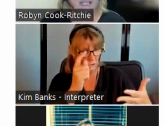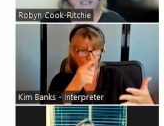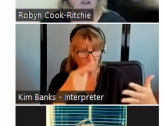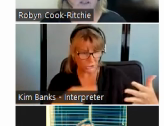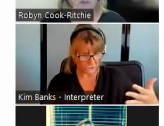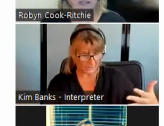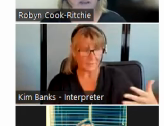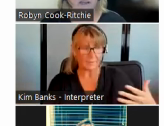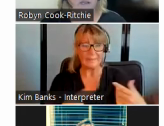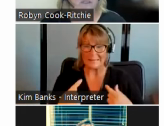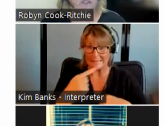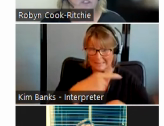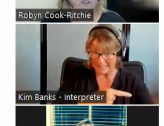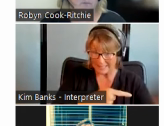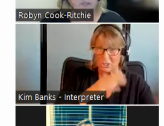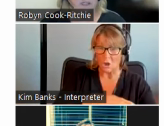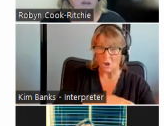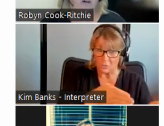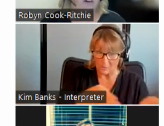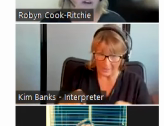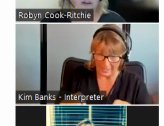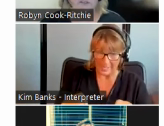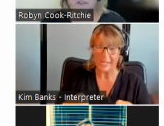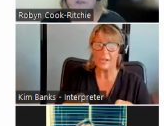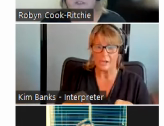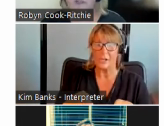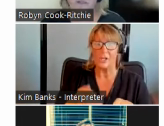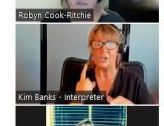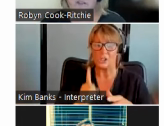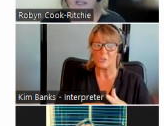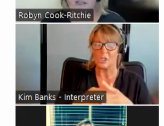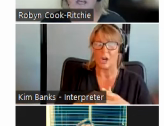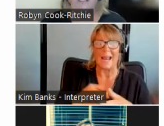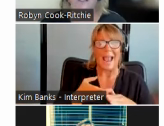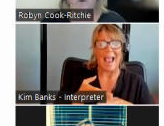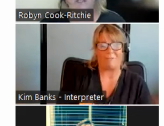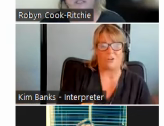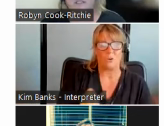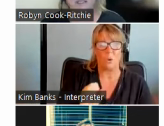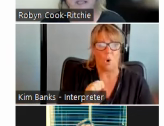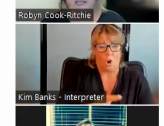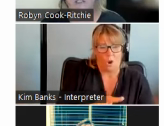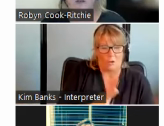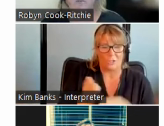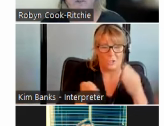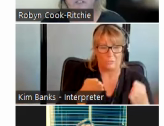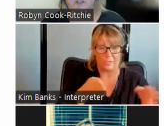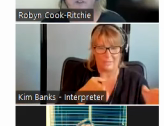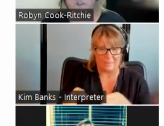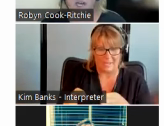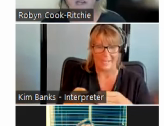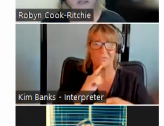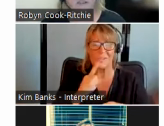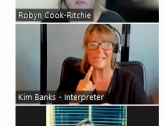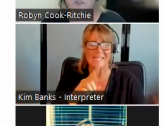The dates on the plan items should be on or after the service plan start date. So this is, again, it's more of an